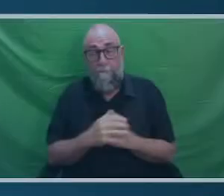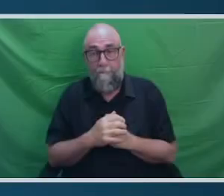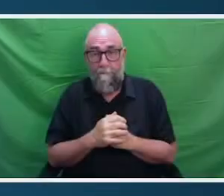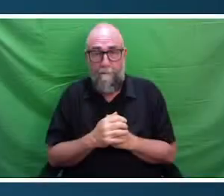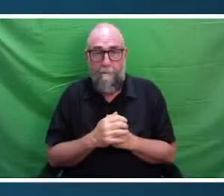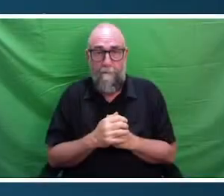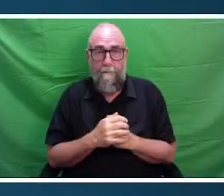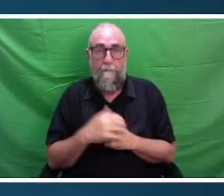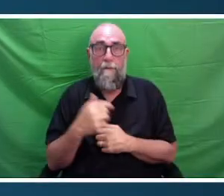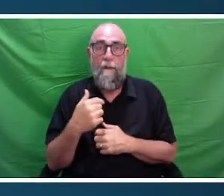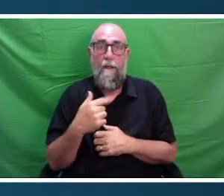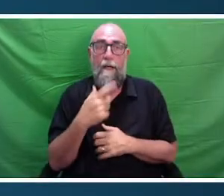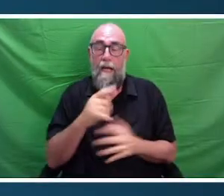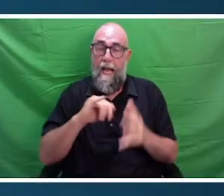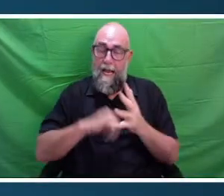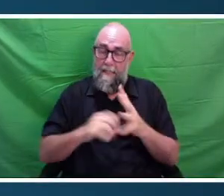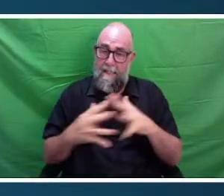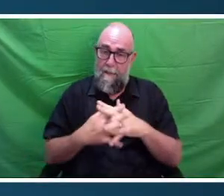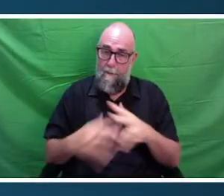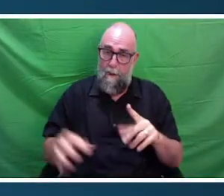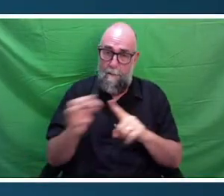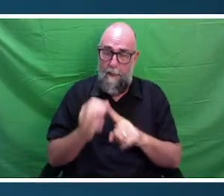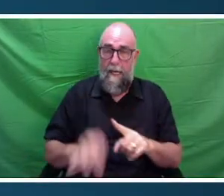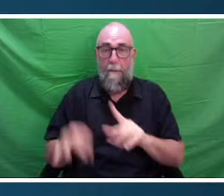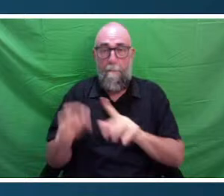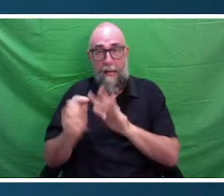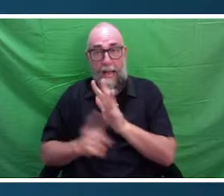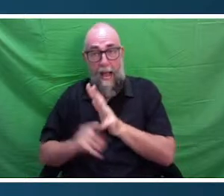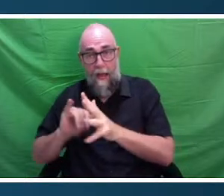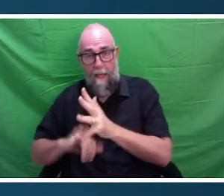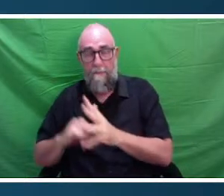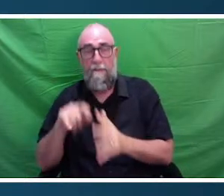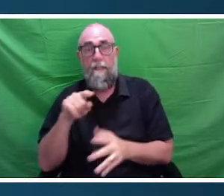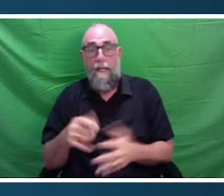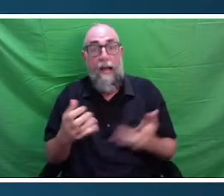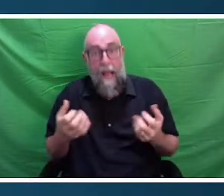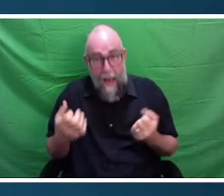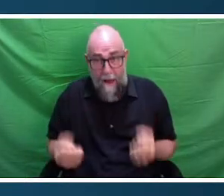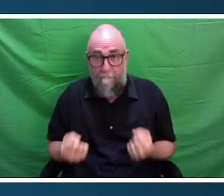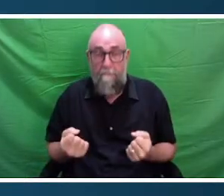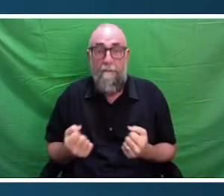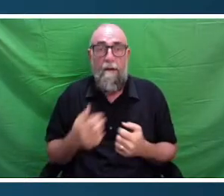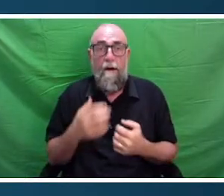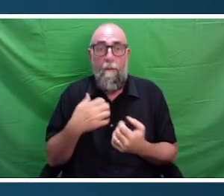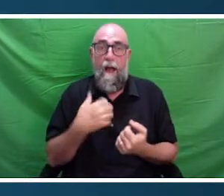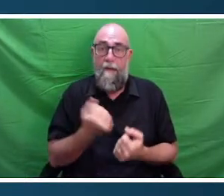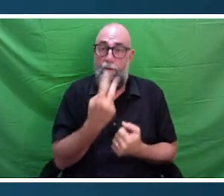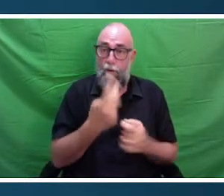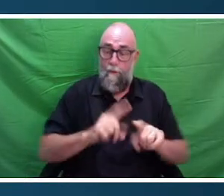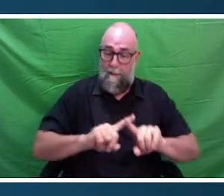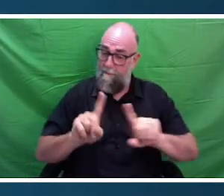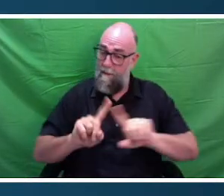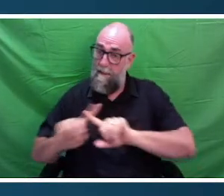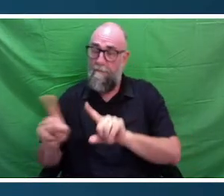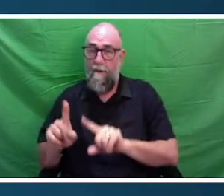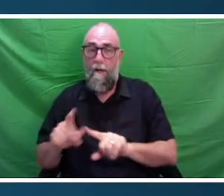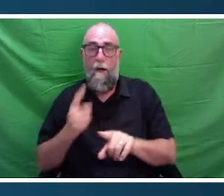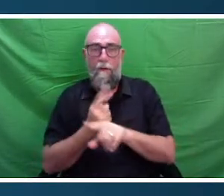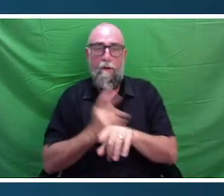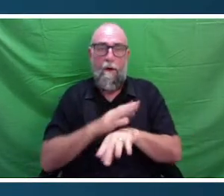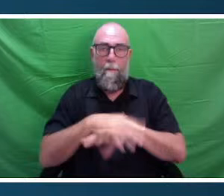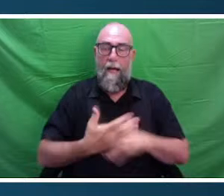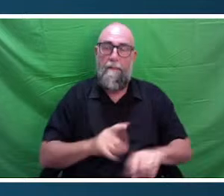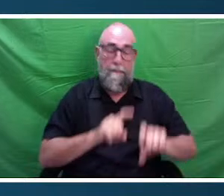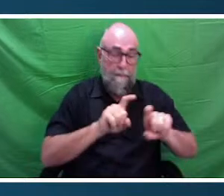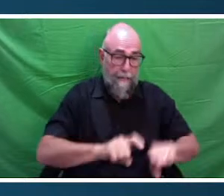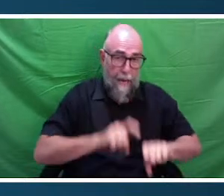now the SWP and the PLS are the one palm scheme, but they're functionally two different ones with short stays and long stays, at least when we collected the data,